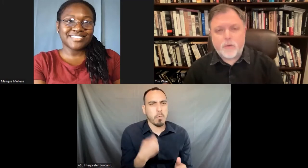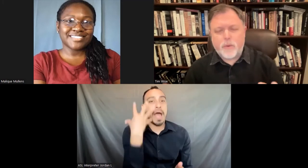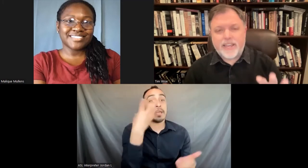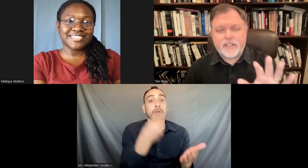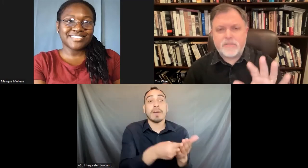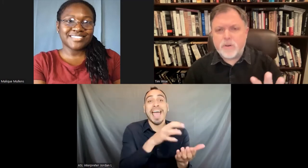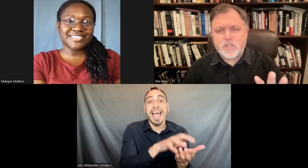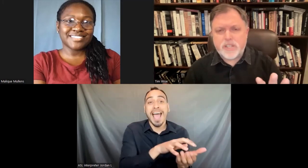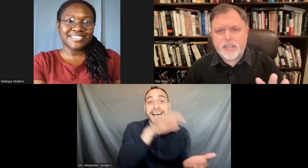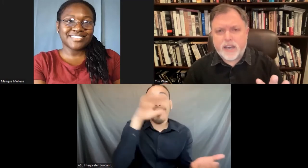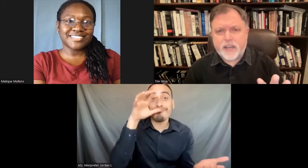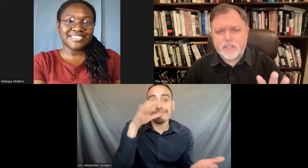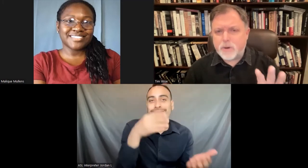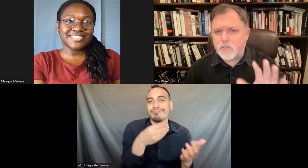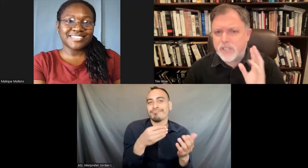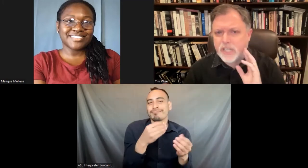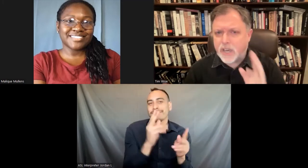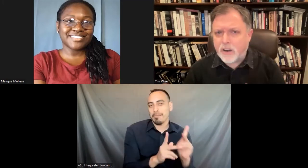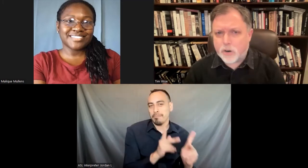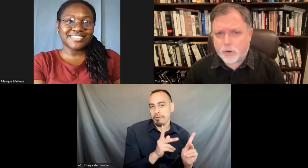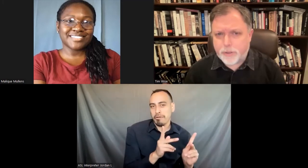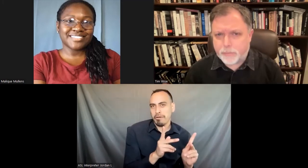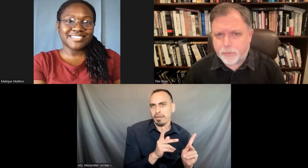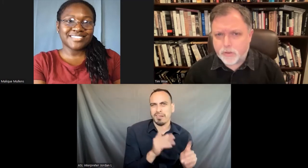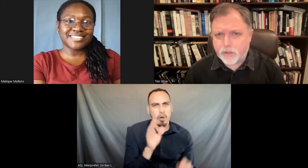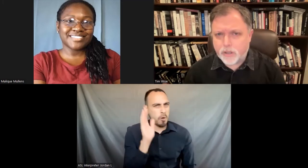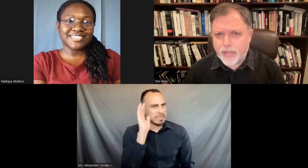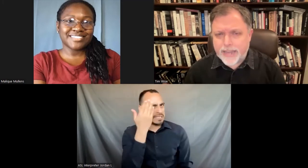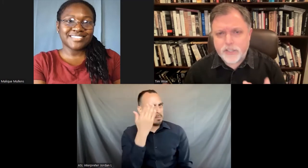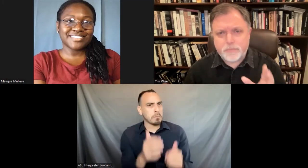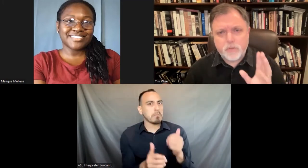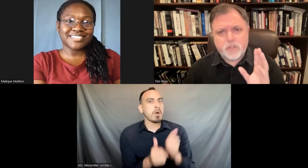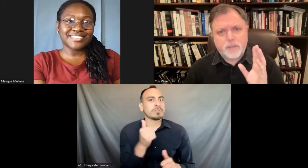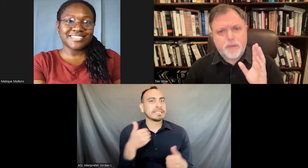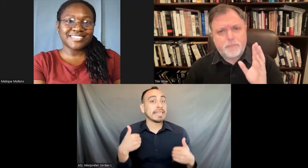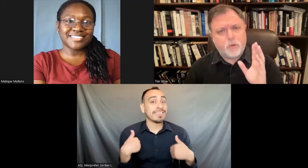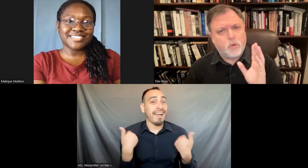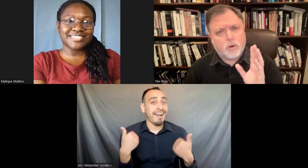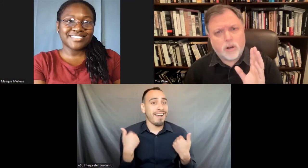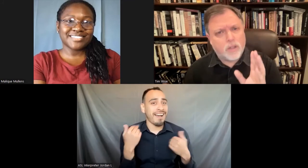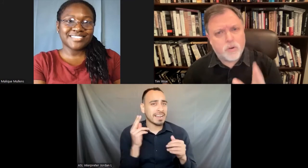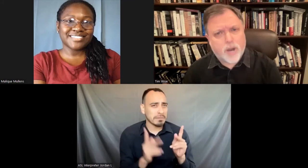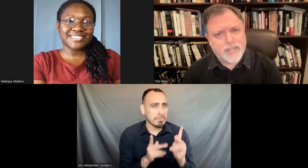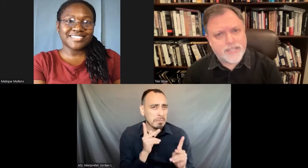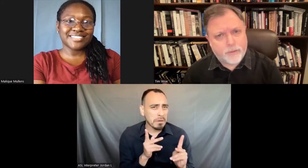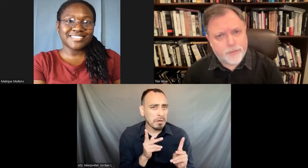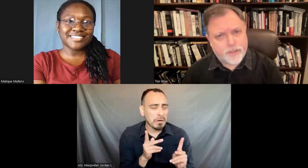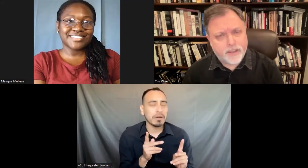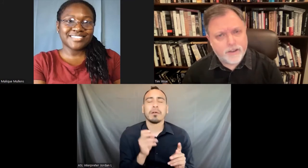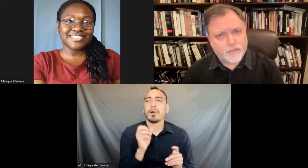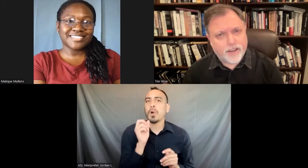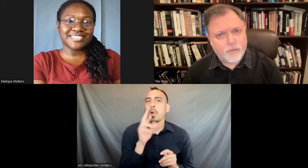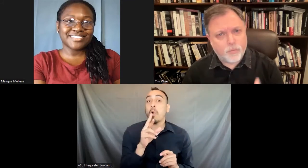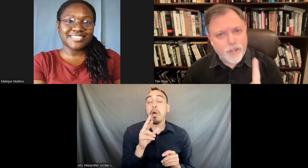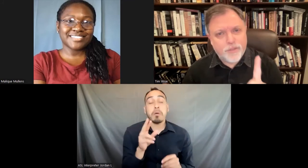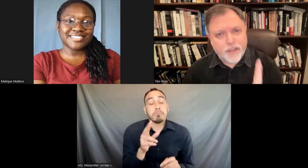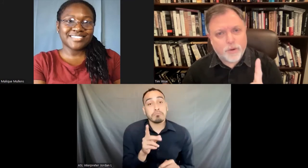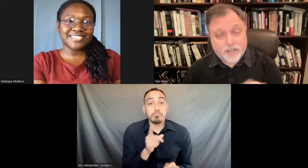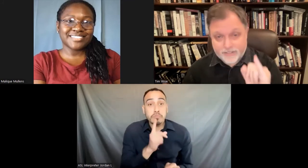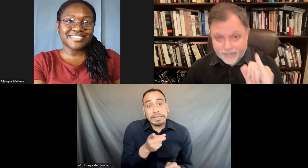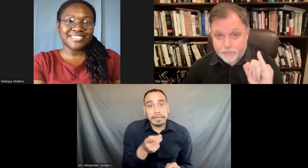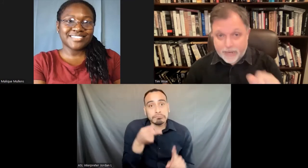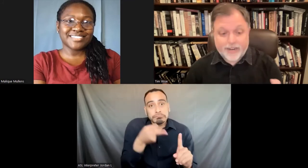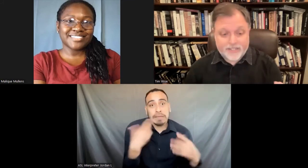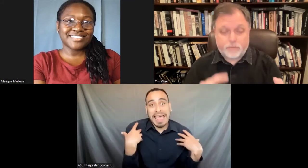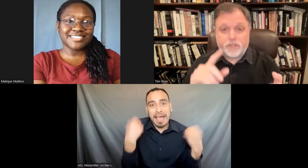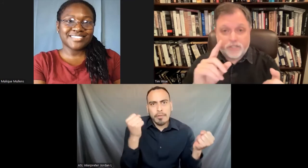and by the way, it's mostly younger people, and it's mostly people who are otherwise healthy, right? What do you think?